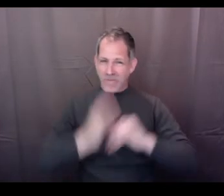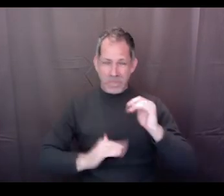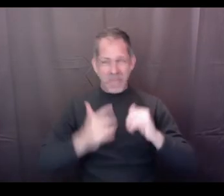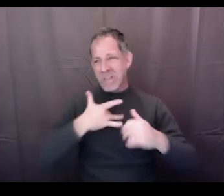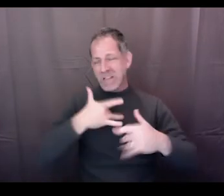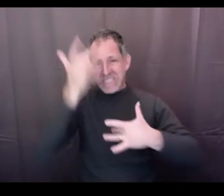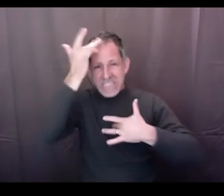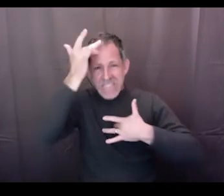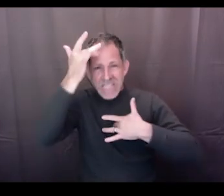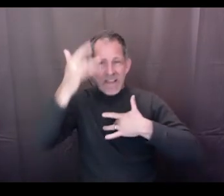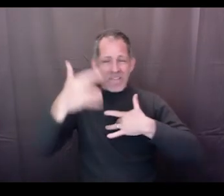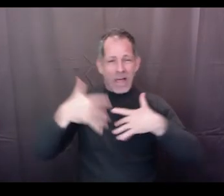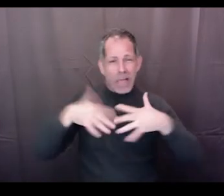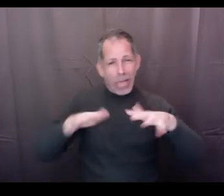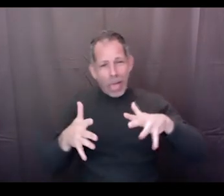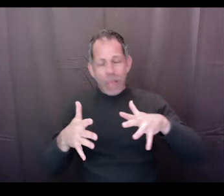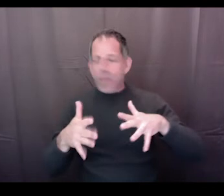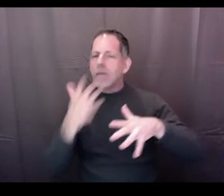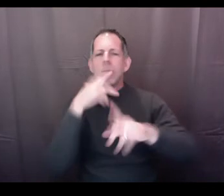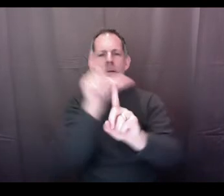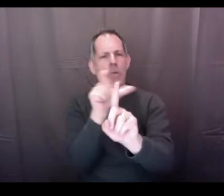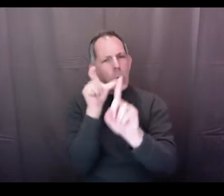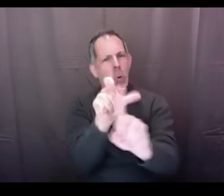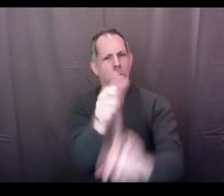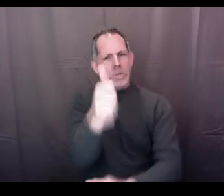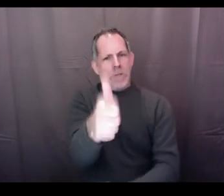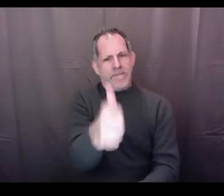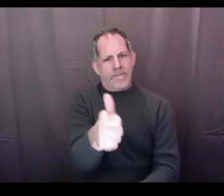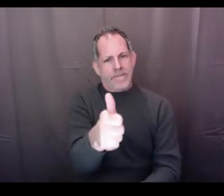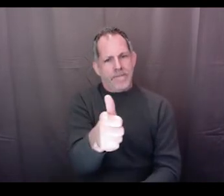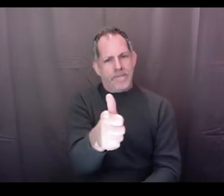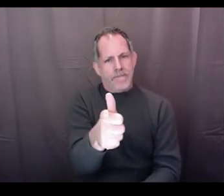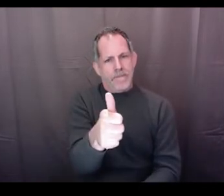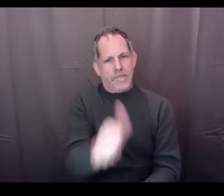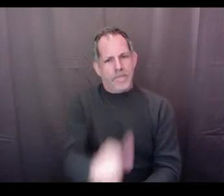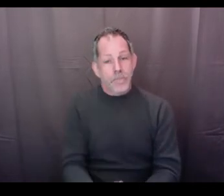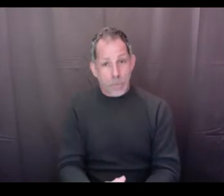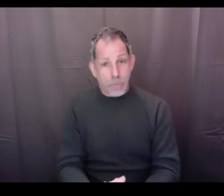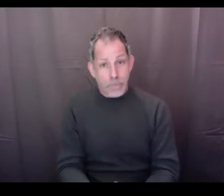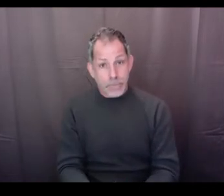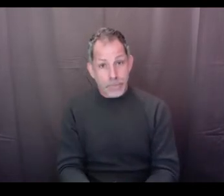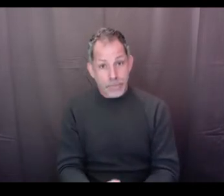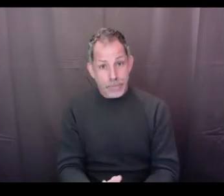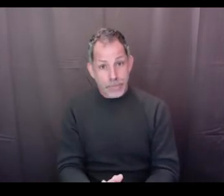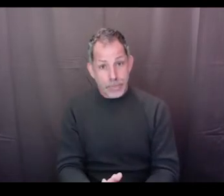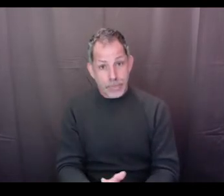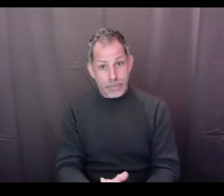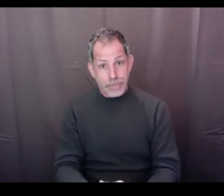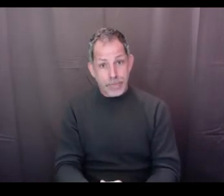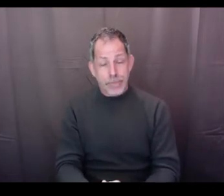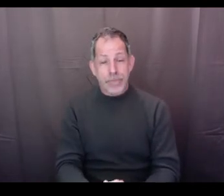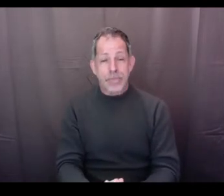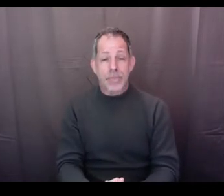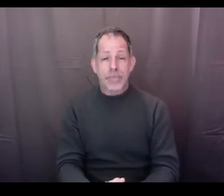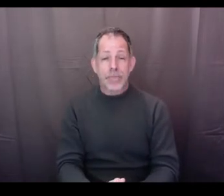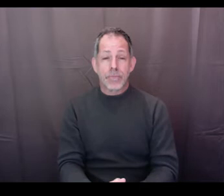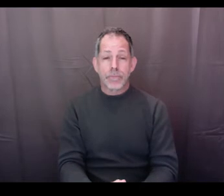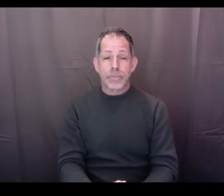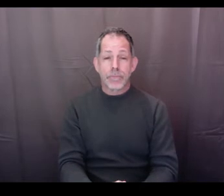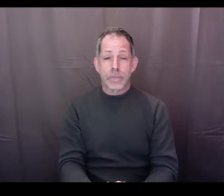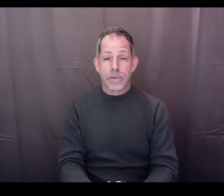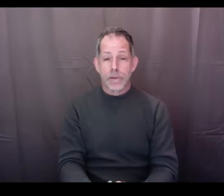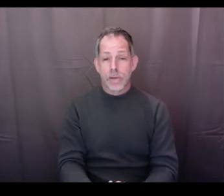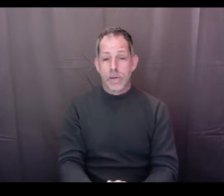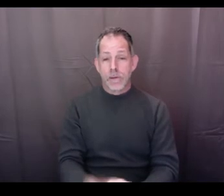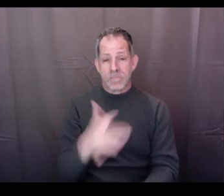they're infected, and quarantine for people who are at high risk because they've been exposed to a known case. And again,